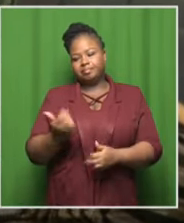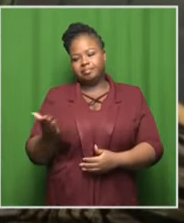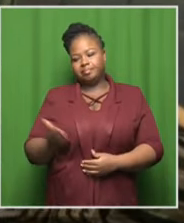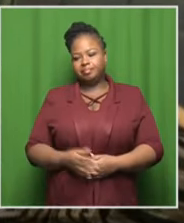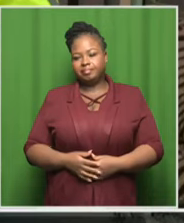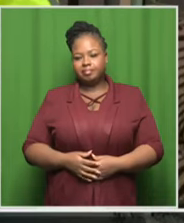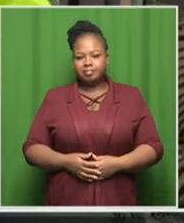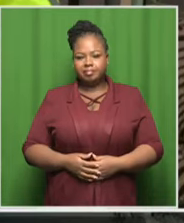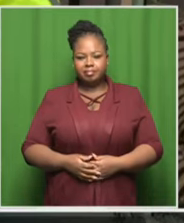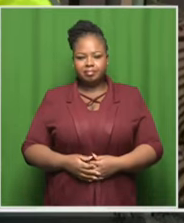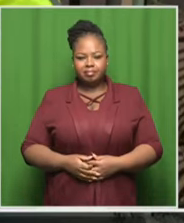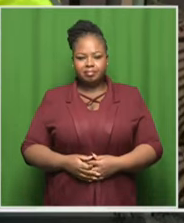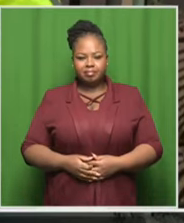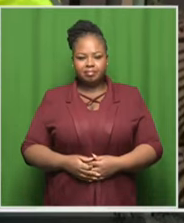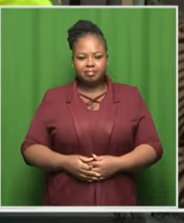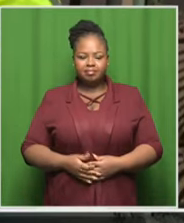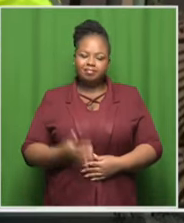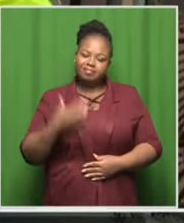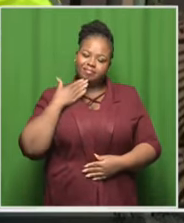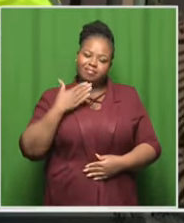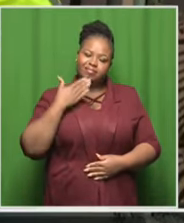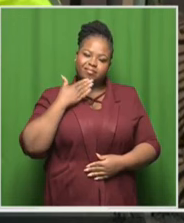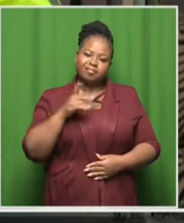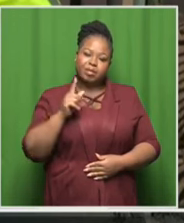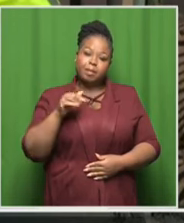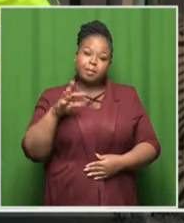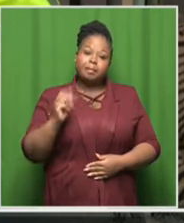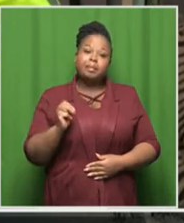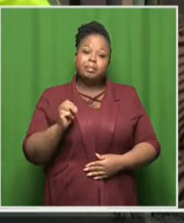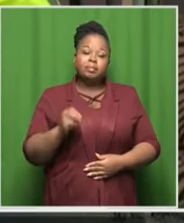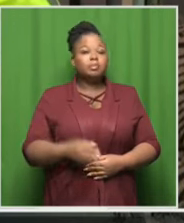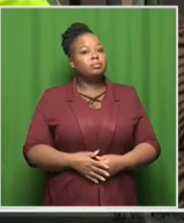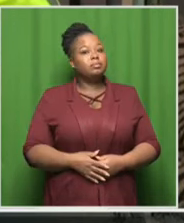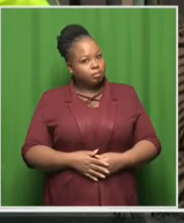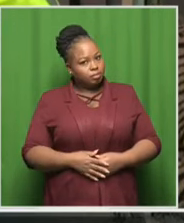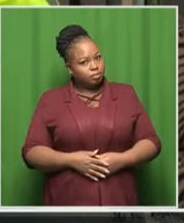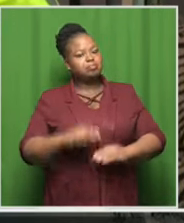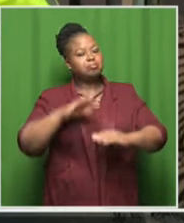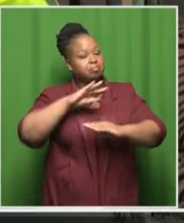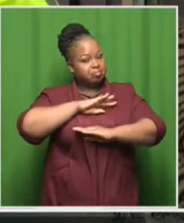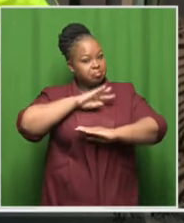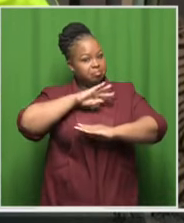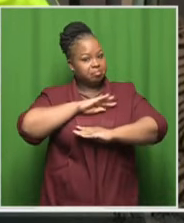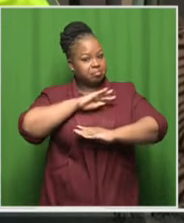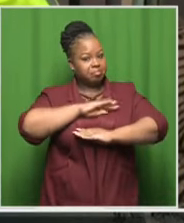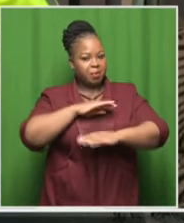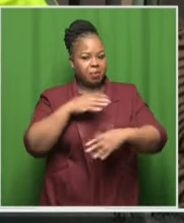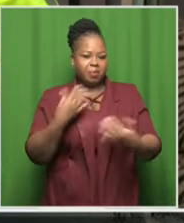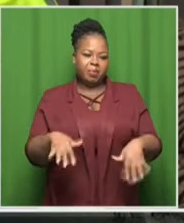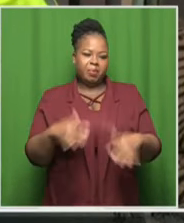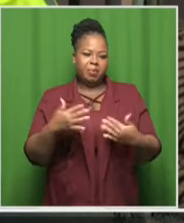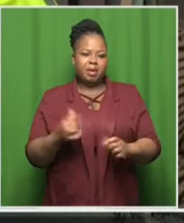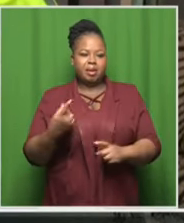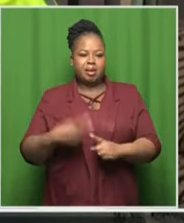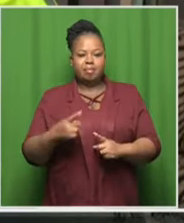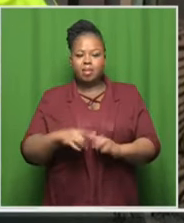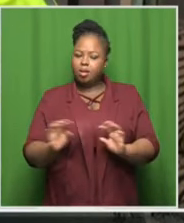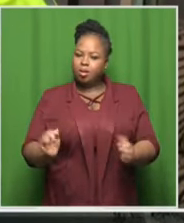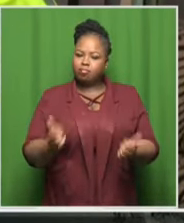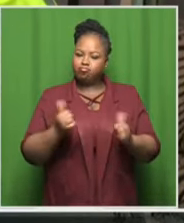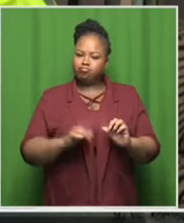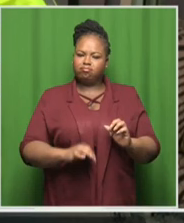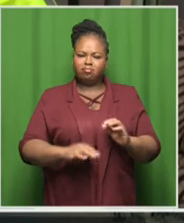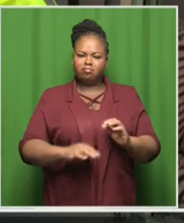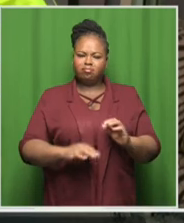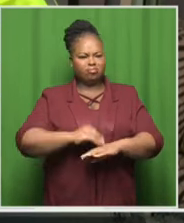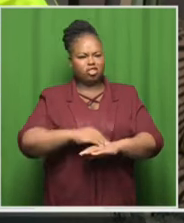studio. Well, thanks so much, Kim Daniels. And yeah, goalkeepers have been known to play well into their 30s,